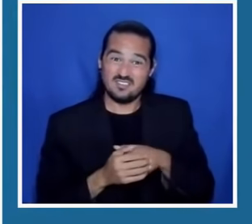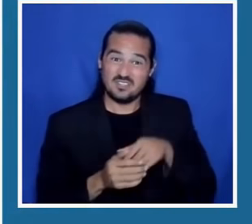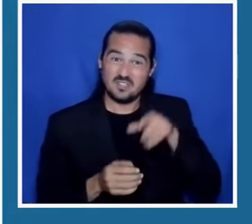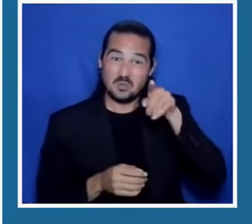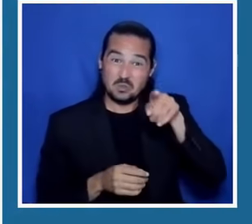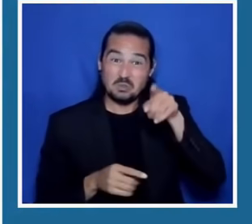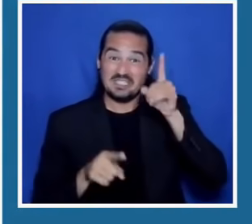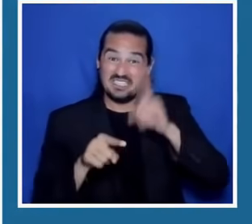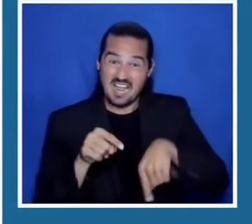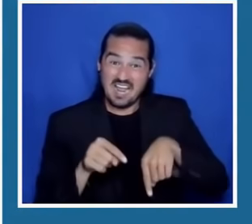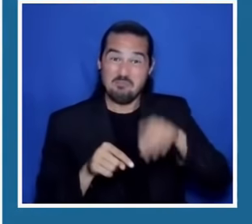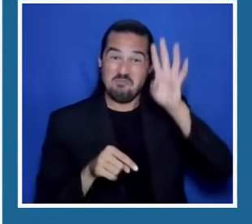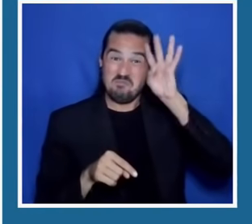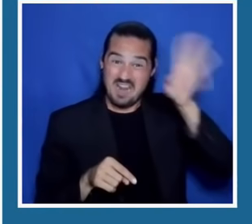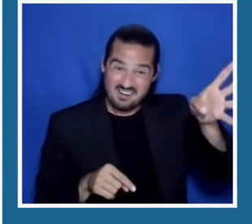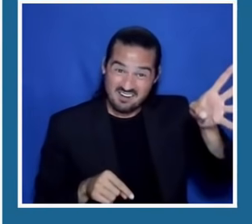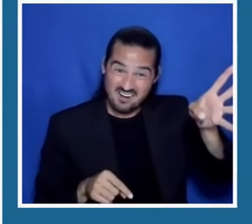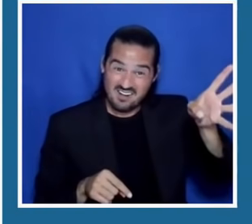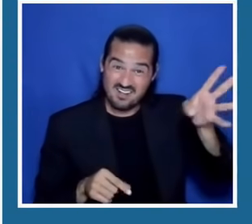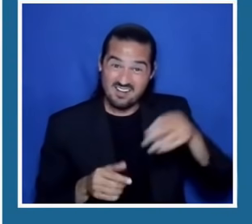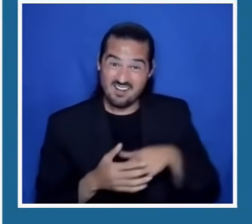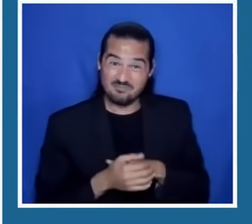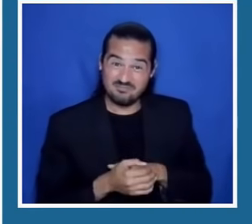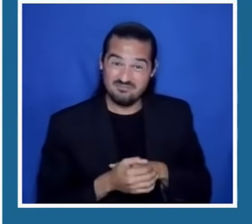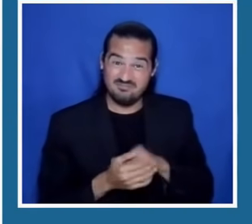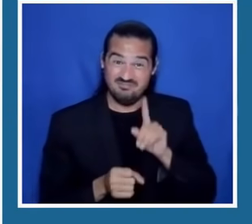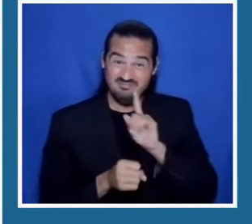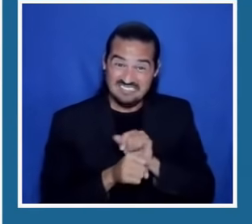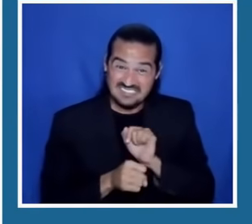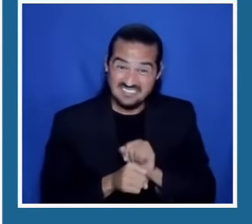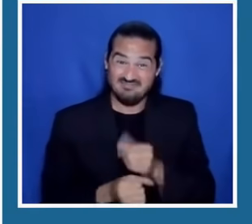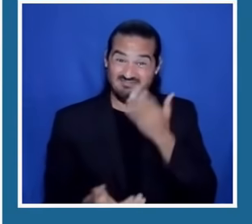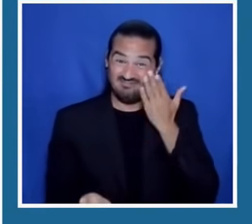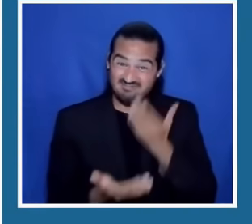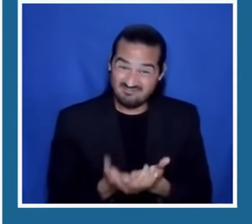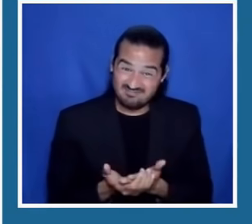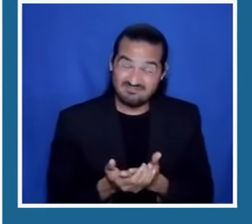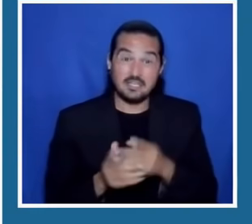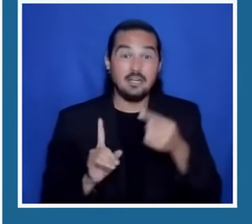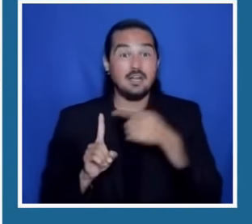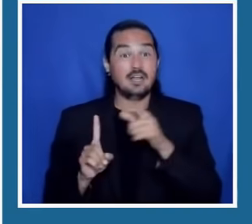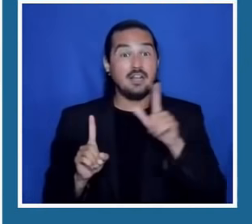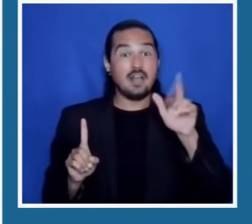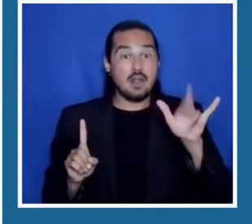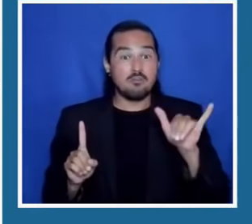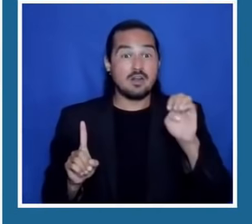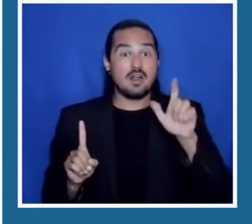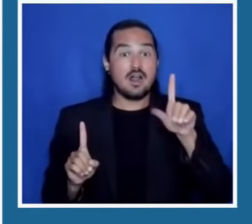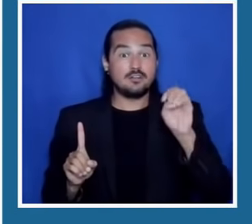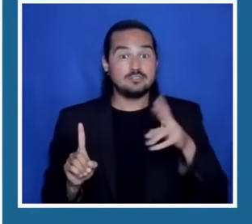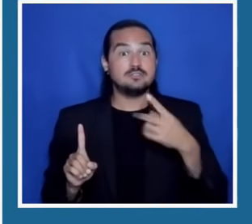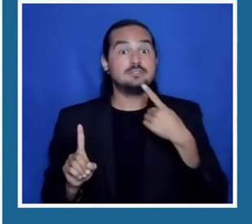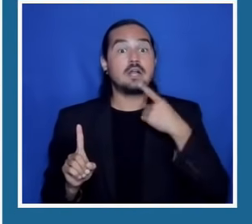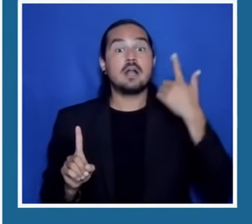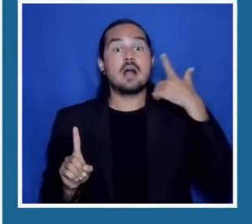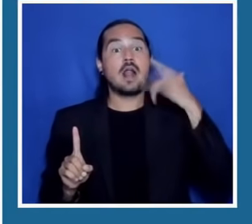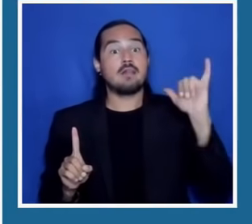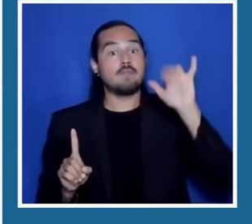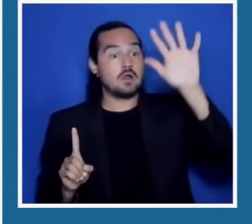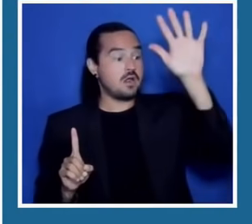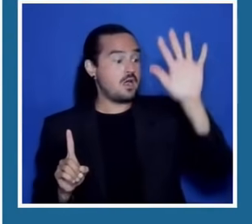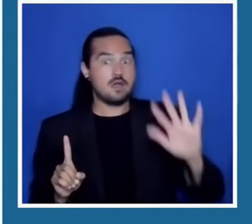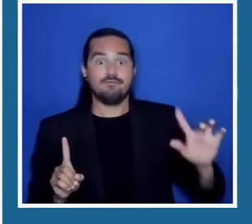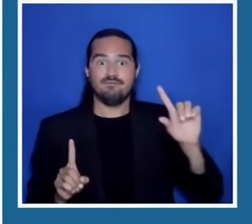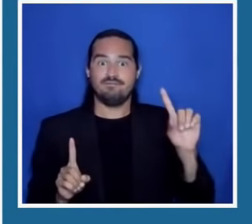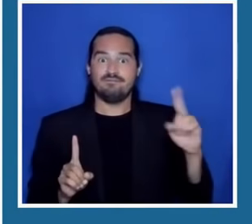Elder reflecting on the fact that the state of California became the first state in the country to begin to explore the issue of reparations? He said,